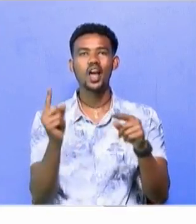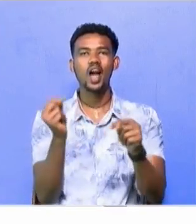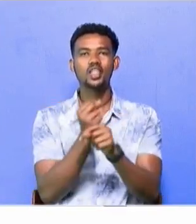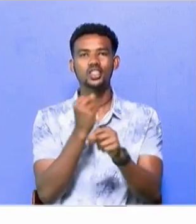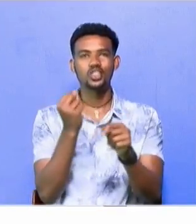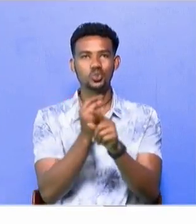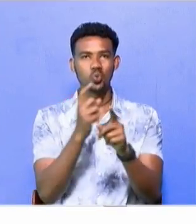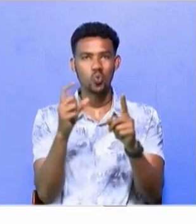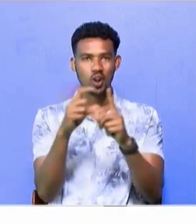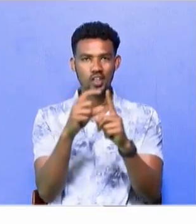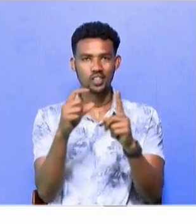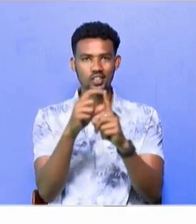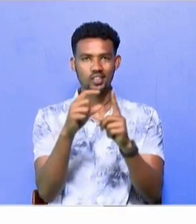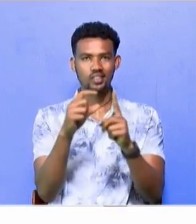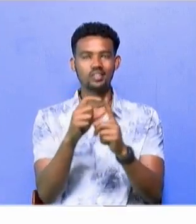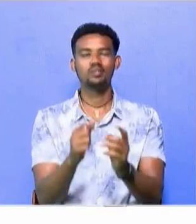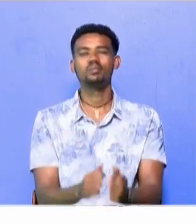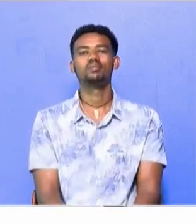word.